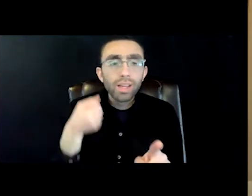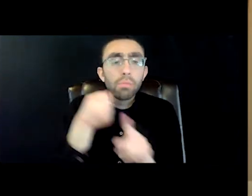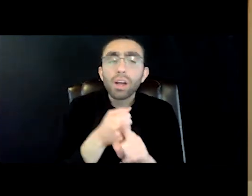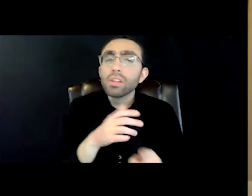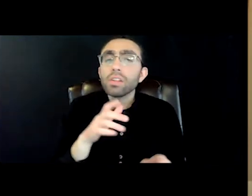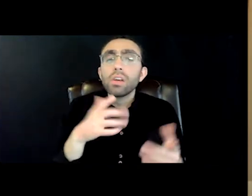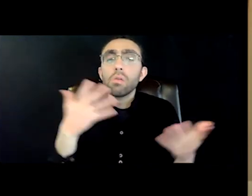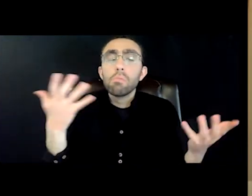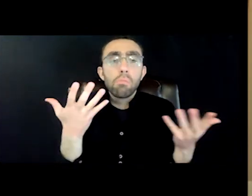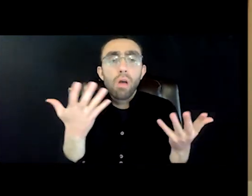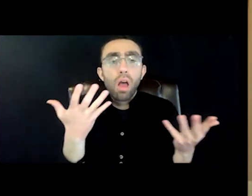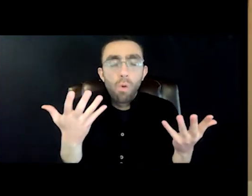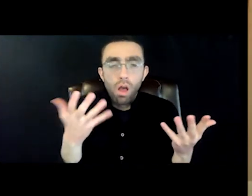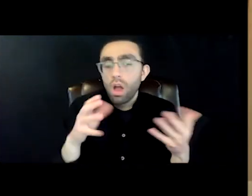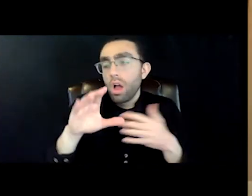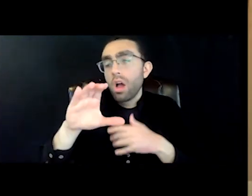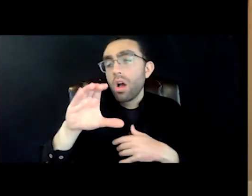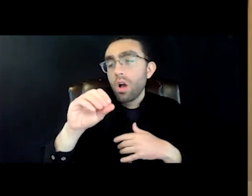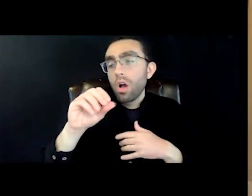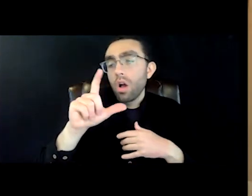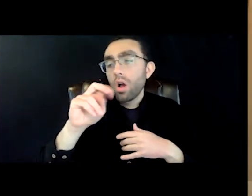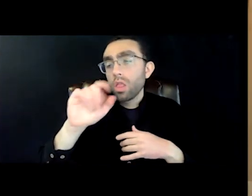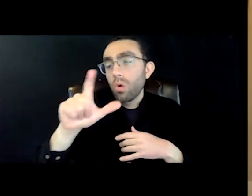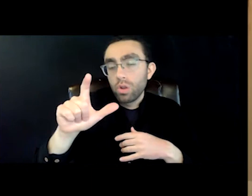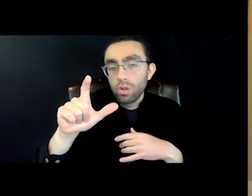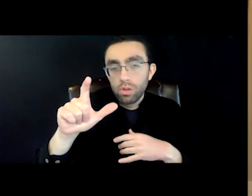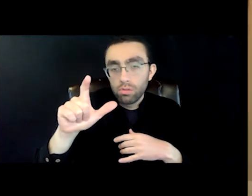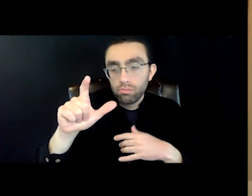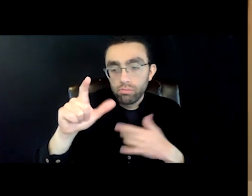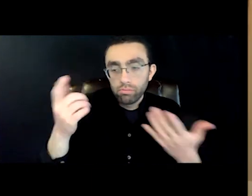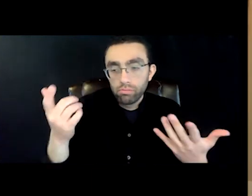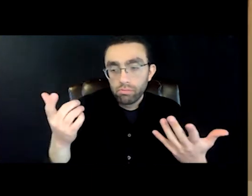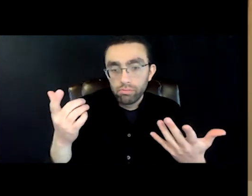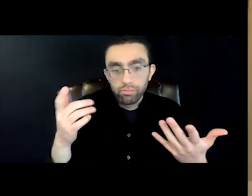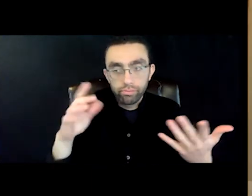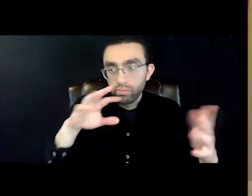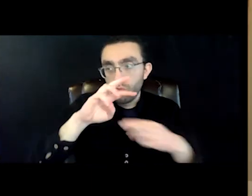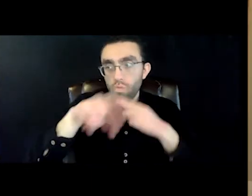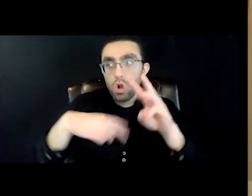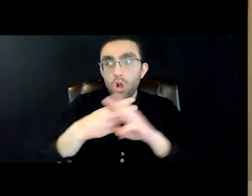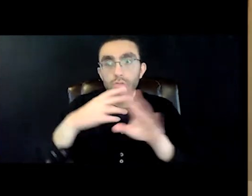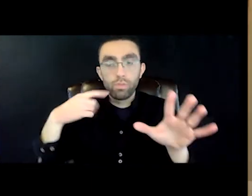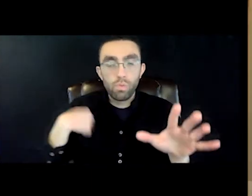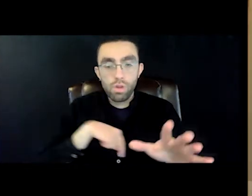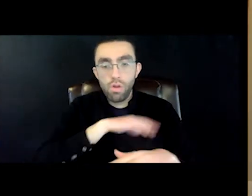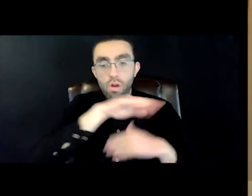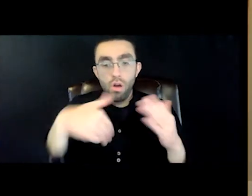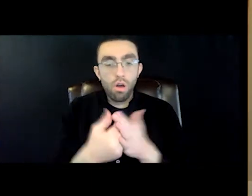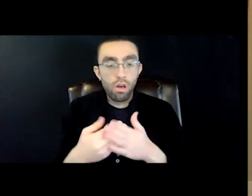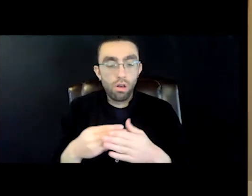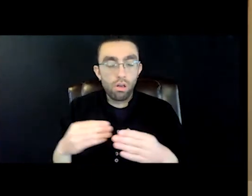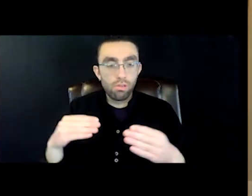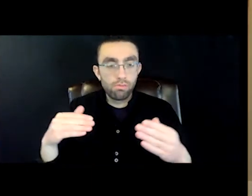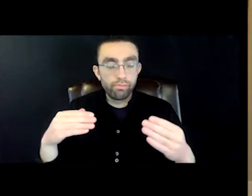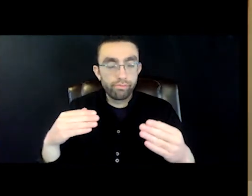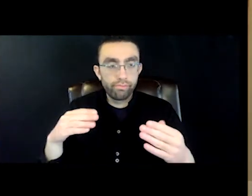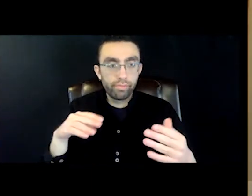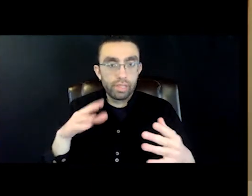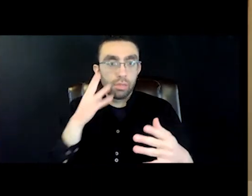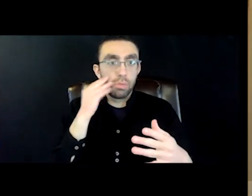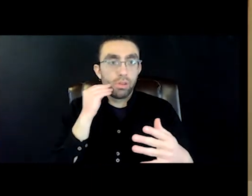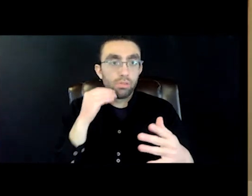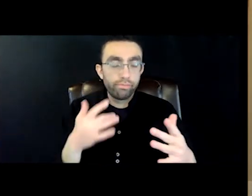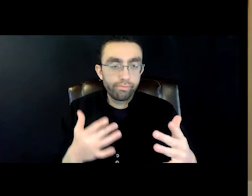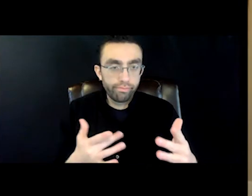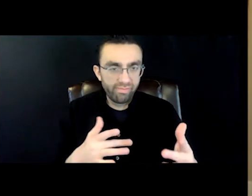by the colonial implications of living in this world. I think we got our first question from